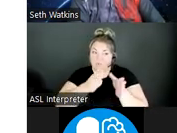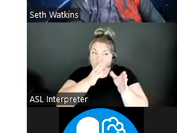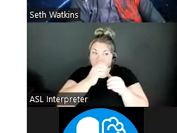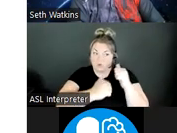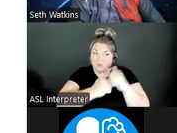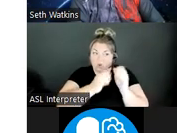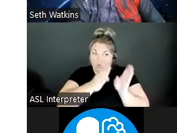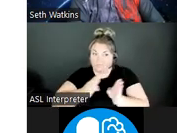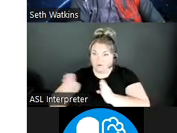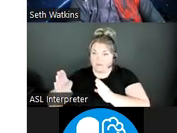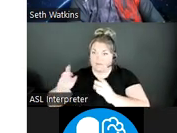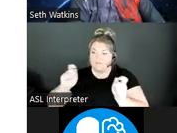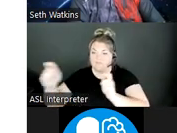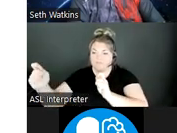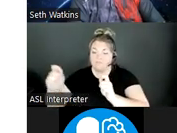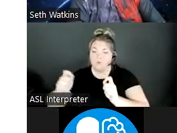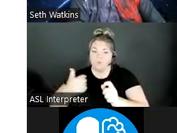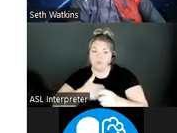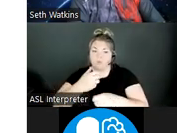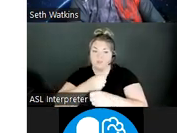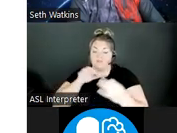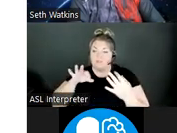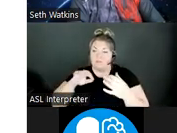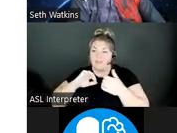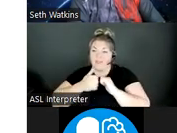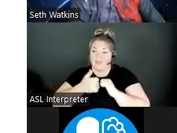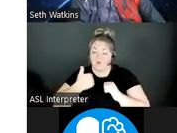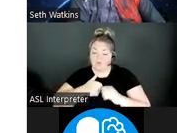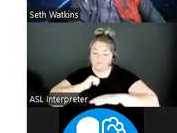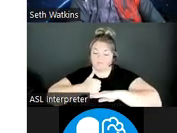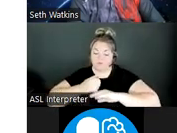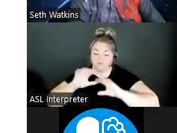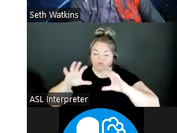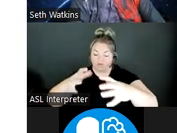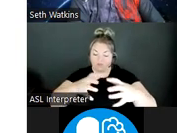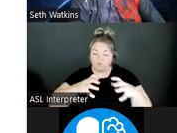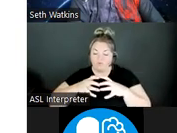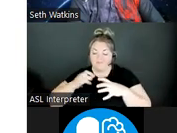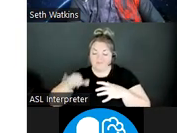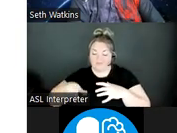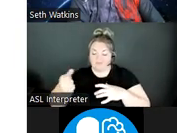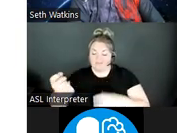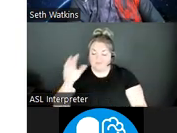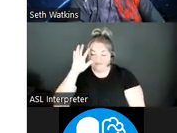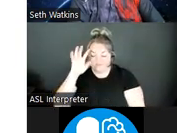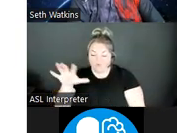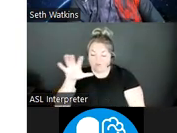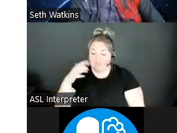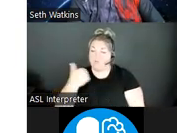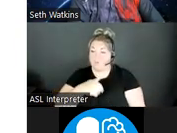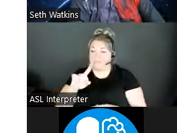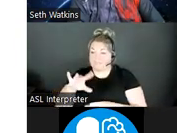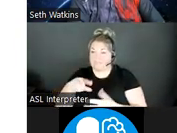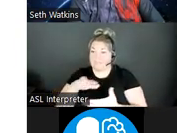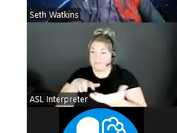We received some feedback that the way we organized the chapters of rule was a bit confusing. So we did combine